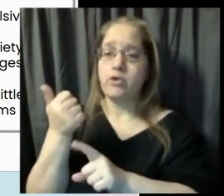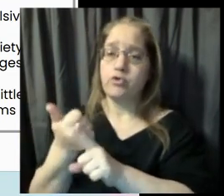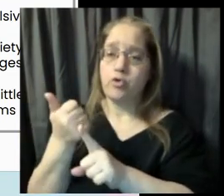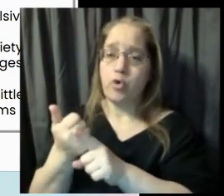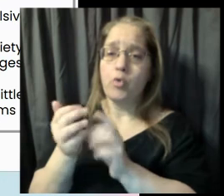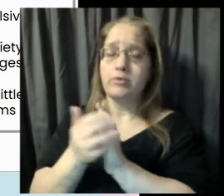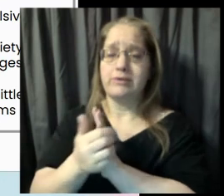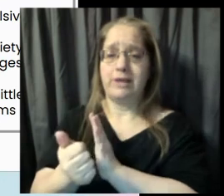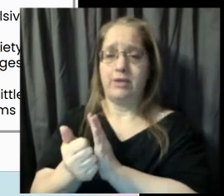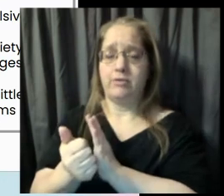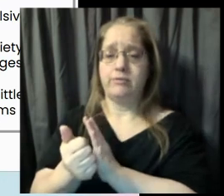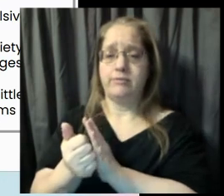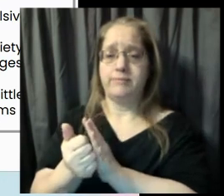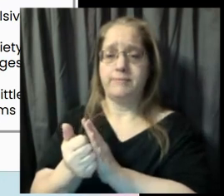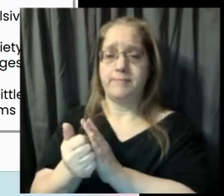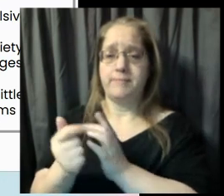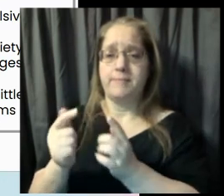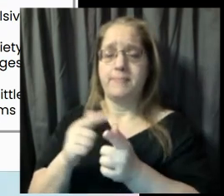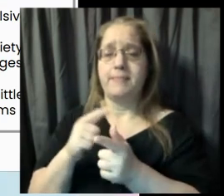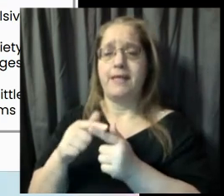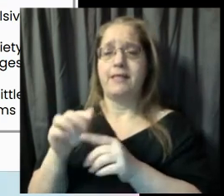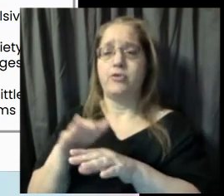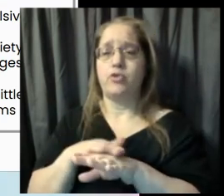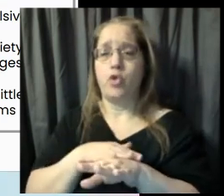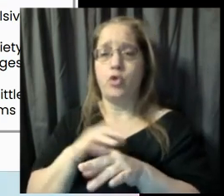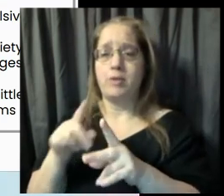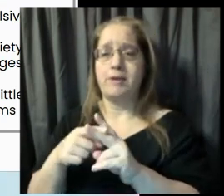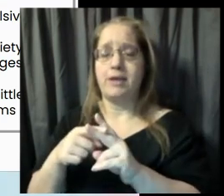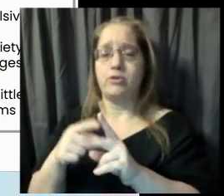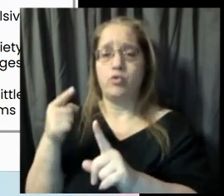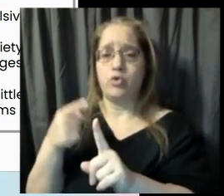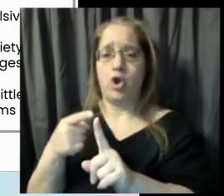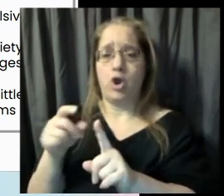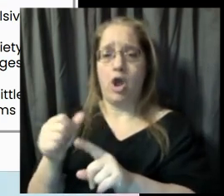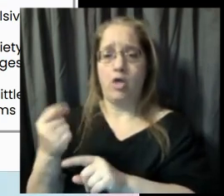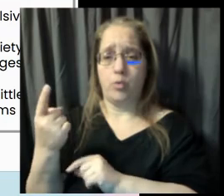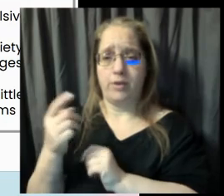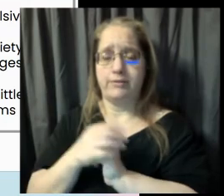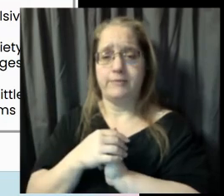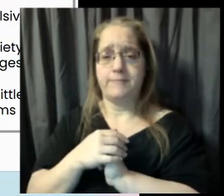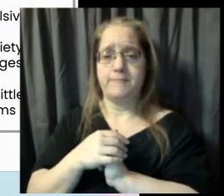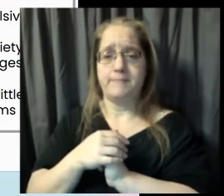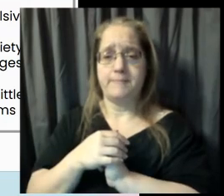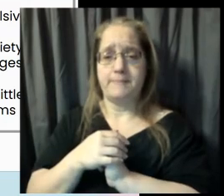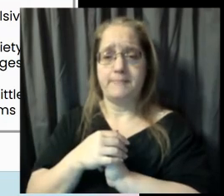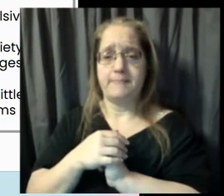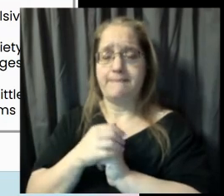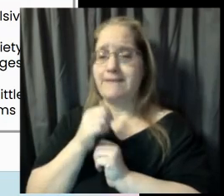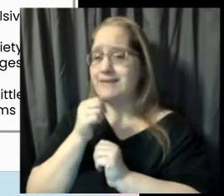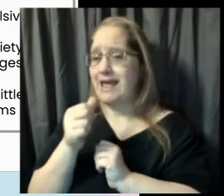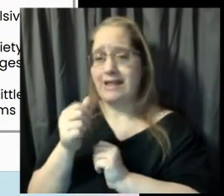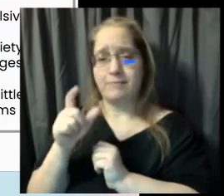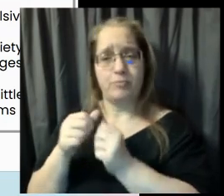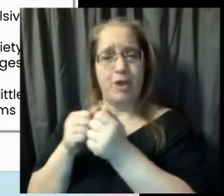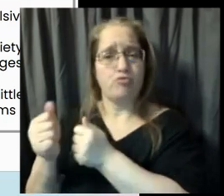your own skill while you're doing it, and then slowly begin to target other ones, because this is not meant to